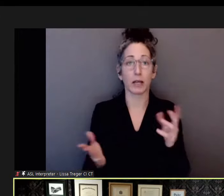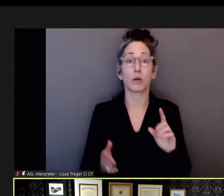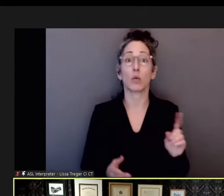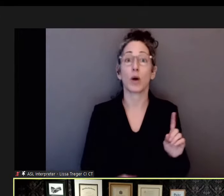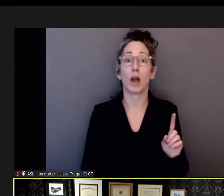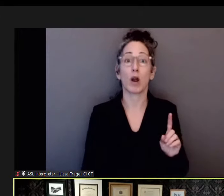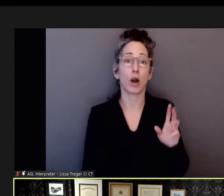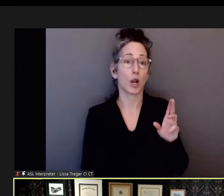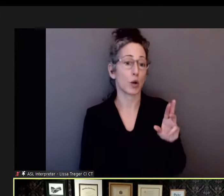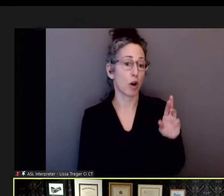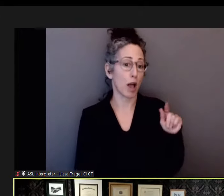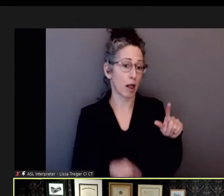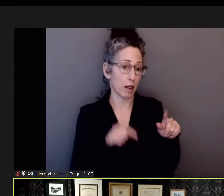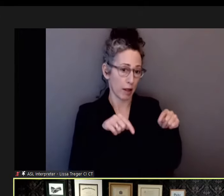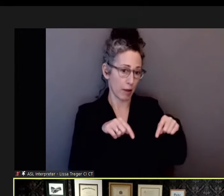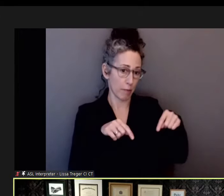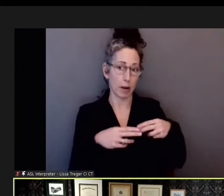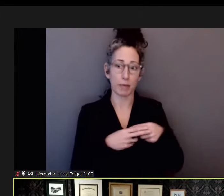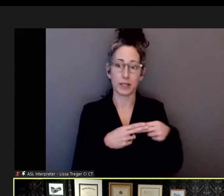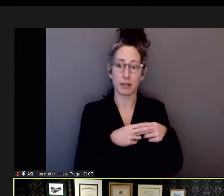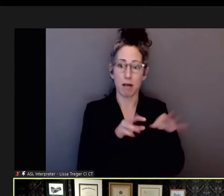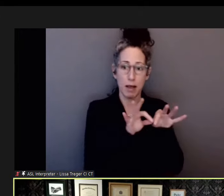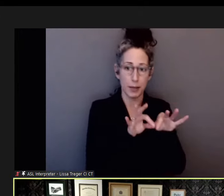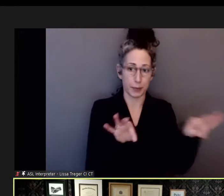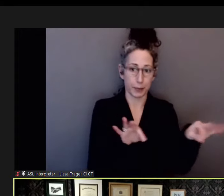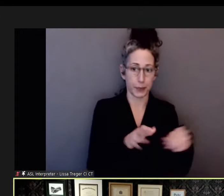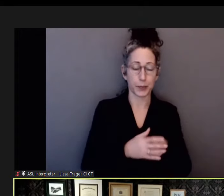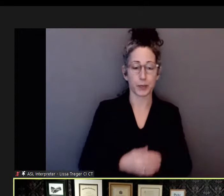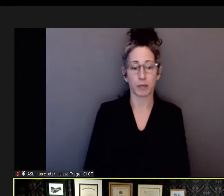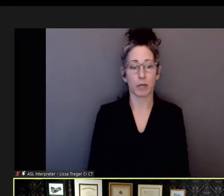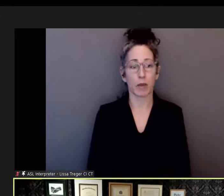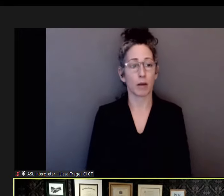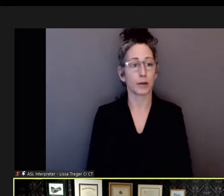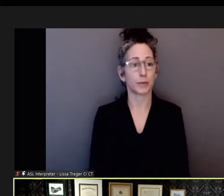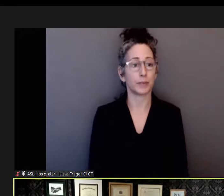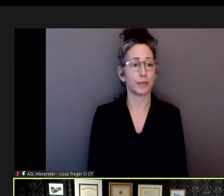URL shown here below at the bottom of the slide.